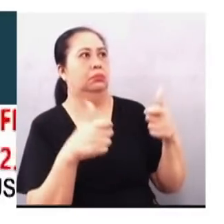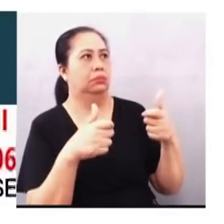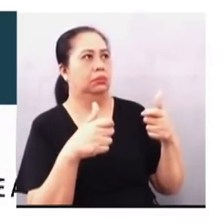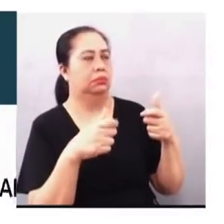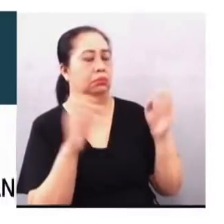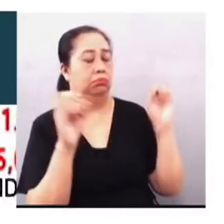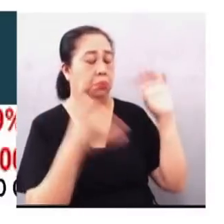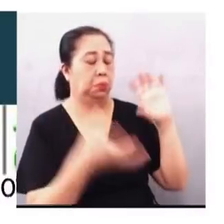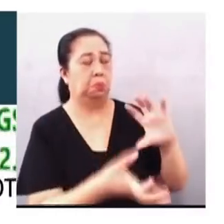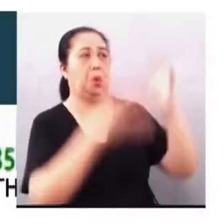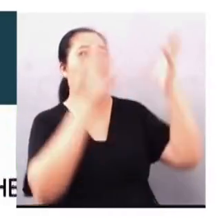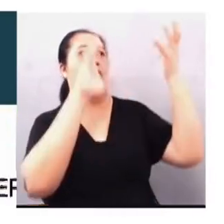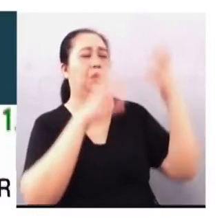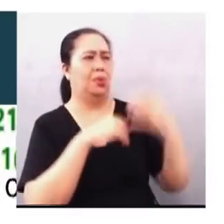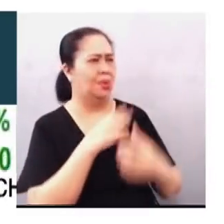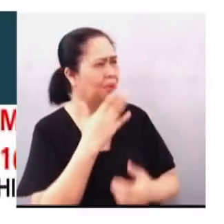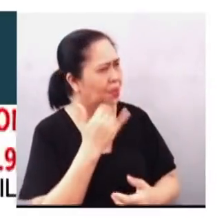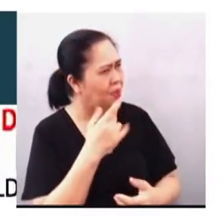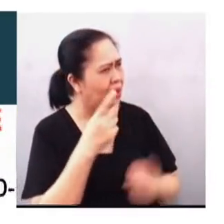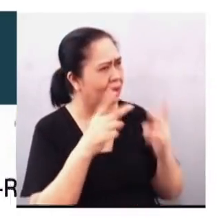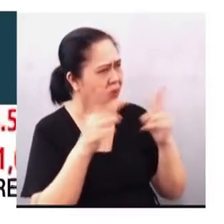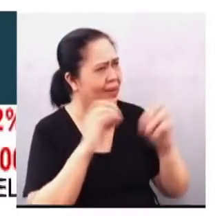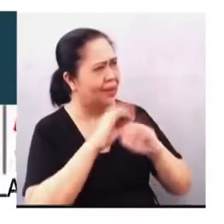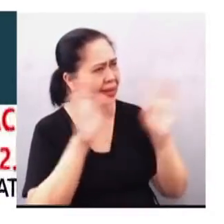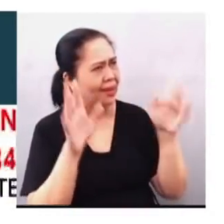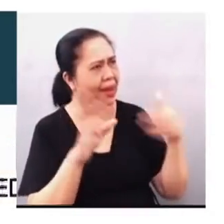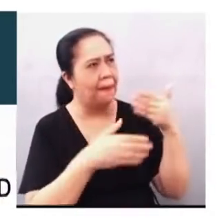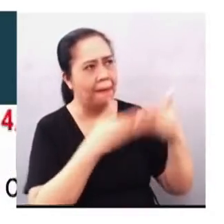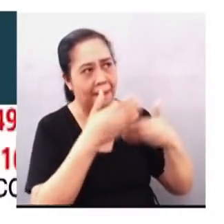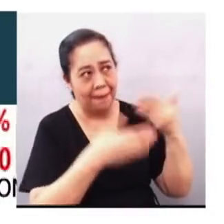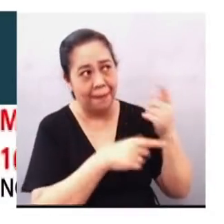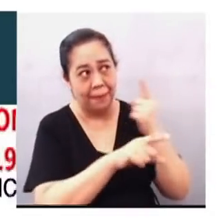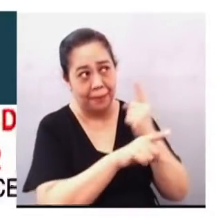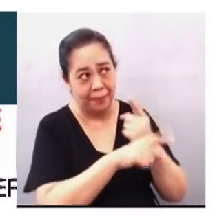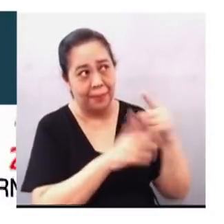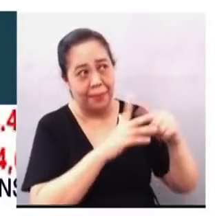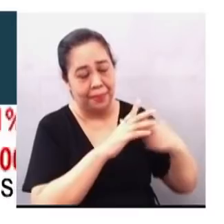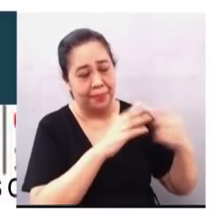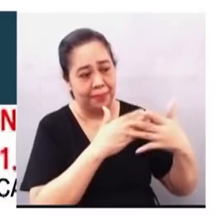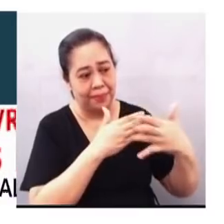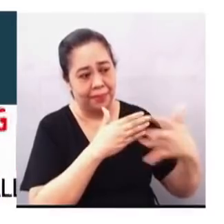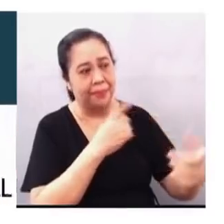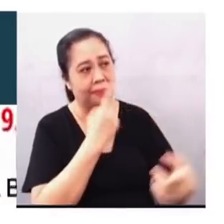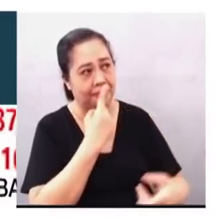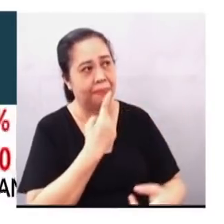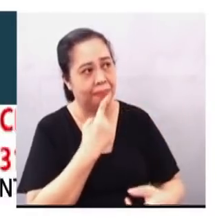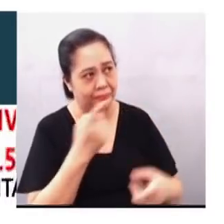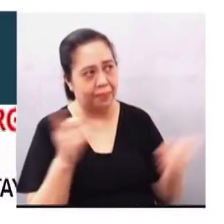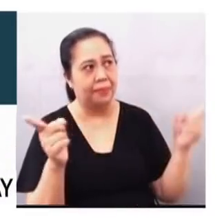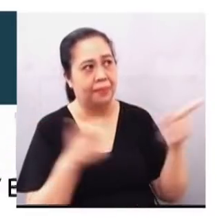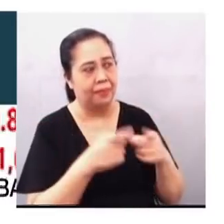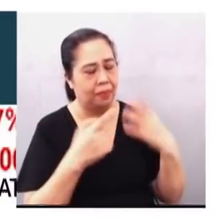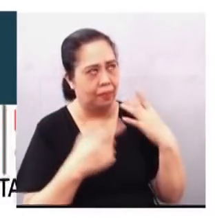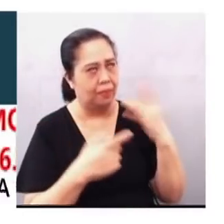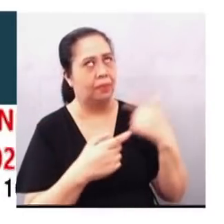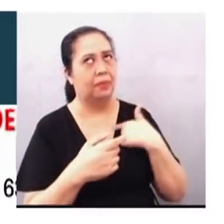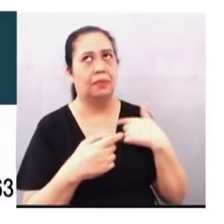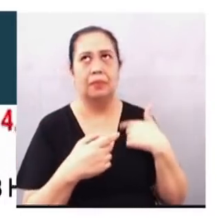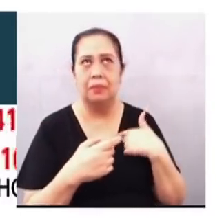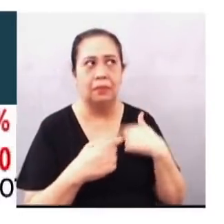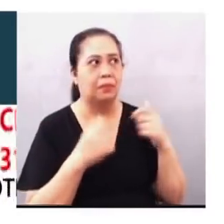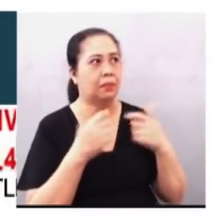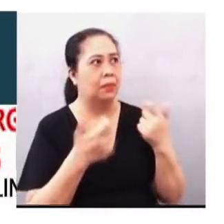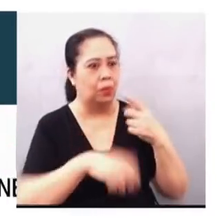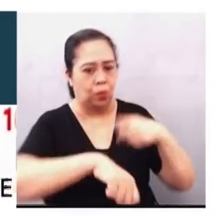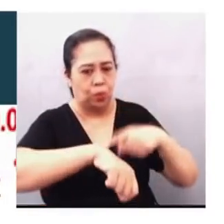into disarray? It was very clear you had a process from the start, and then as you yourself said, all of a sudden you found yourselves running out of